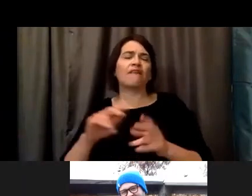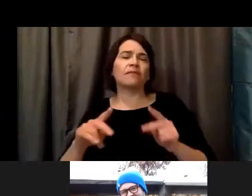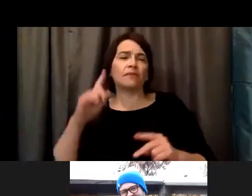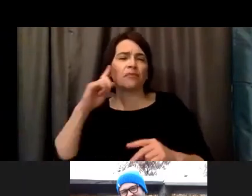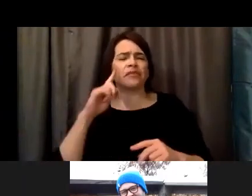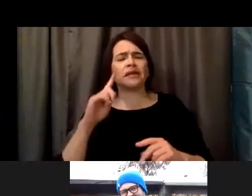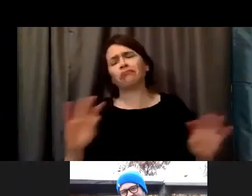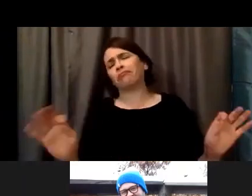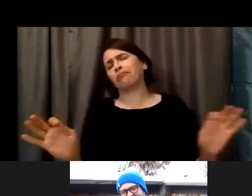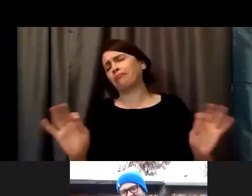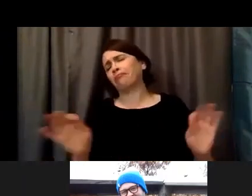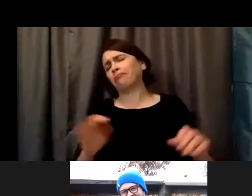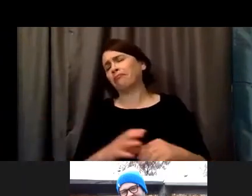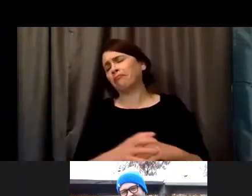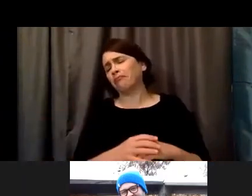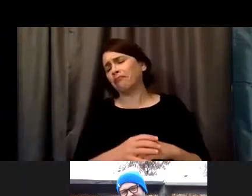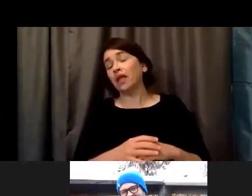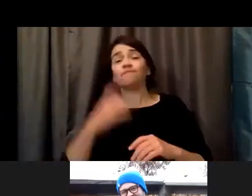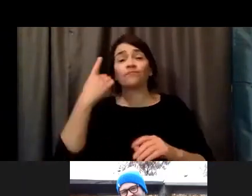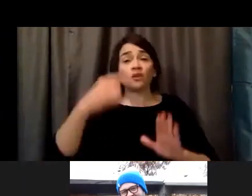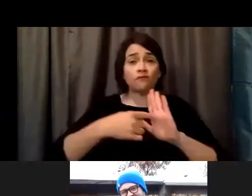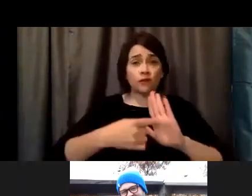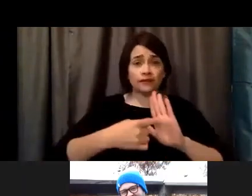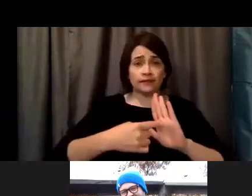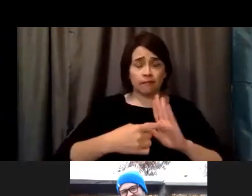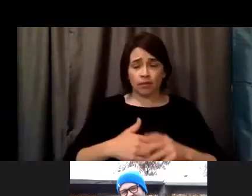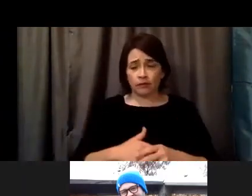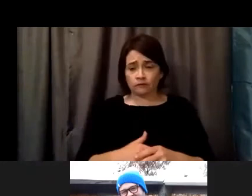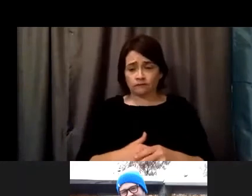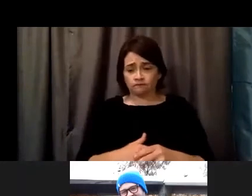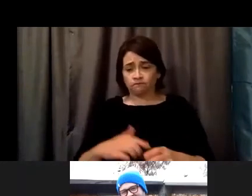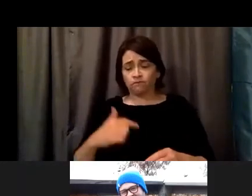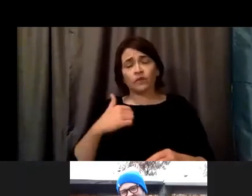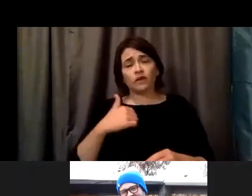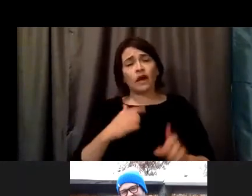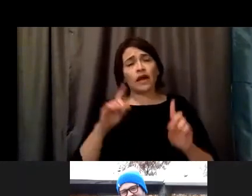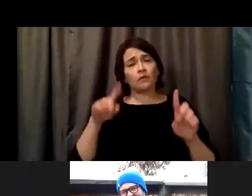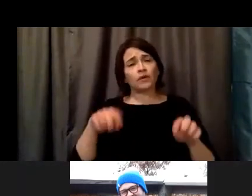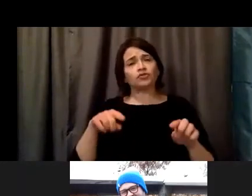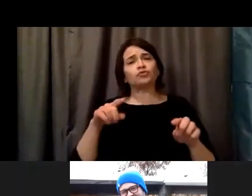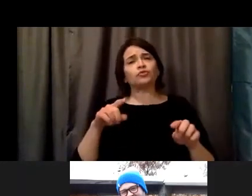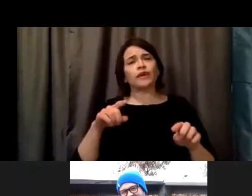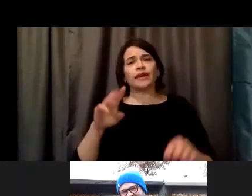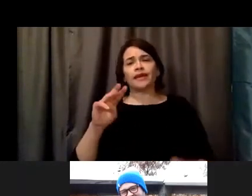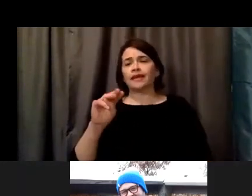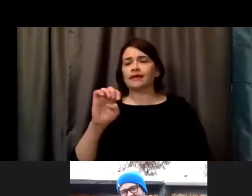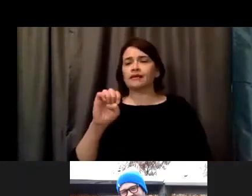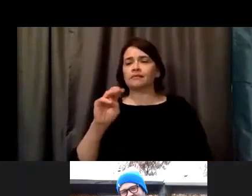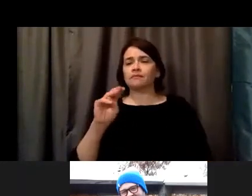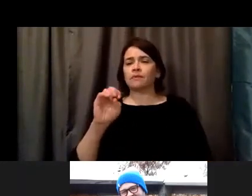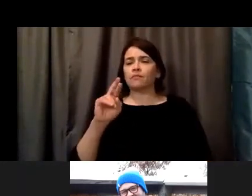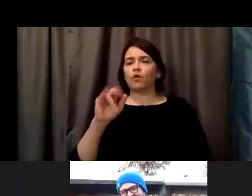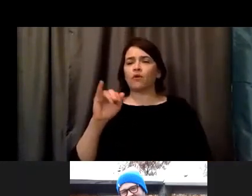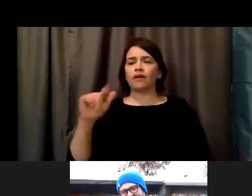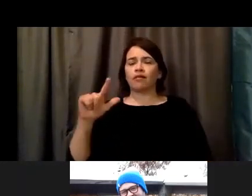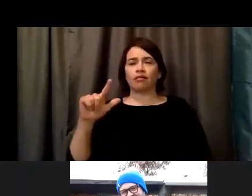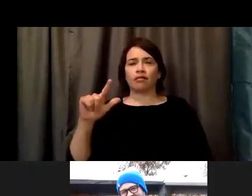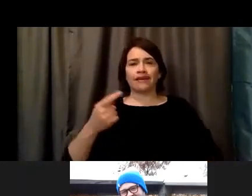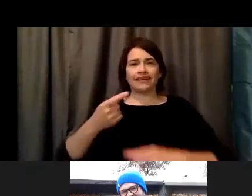Just as an example, I was at a Fort Snelling Memorial Day parade about 3 years ago.